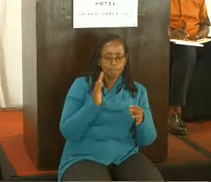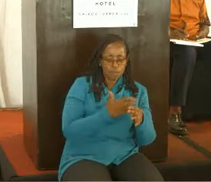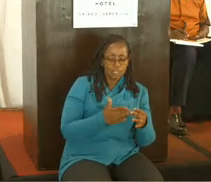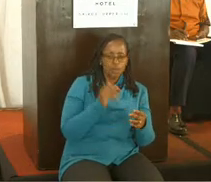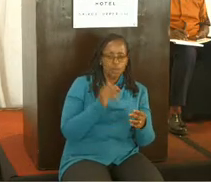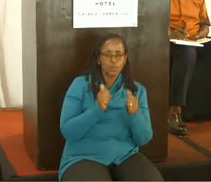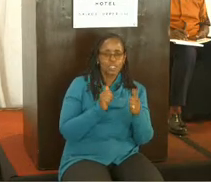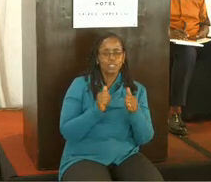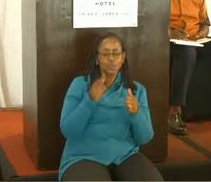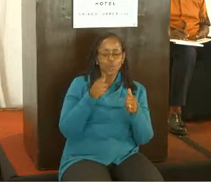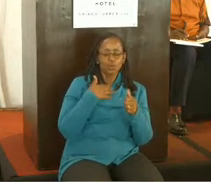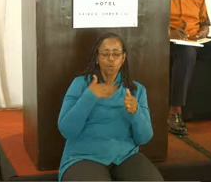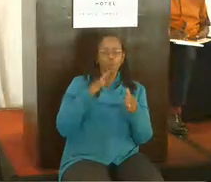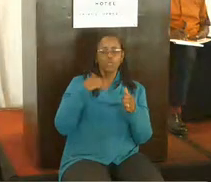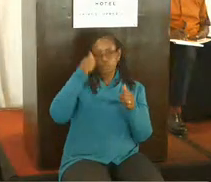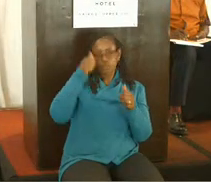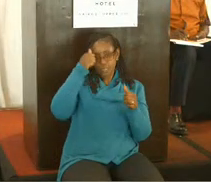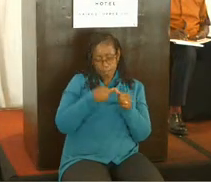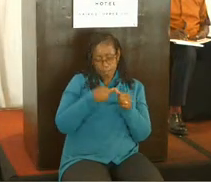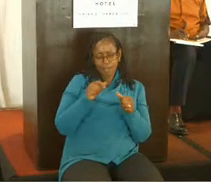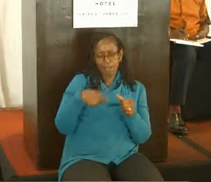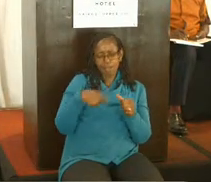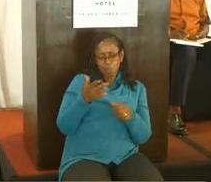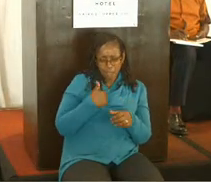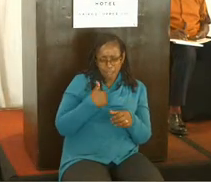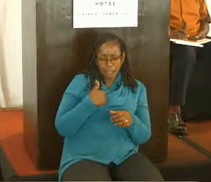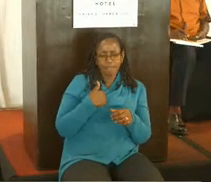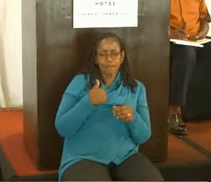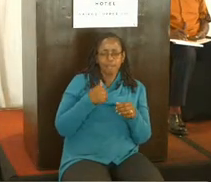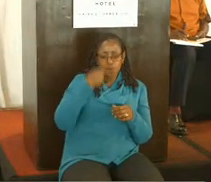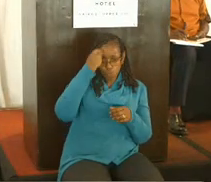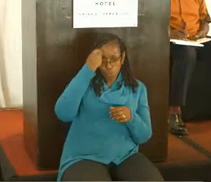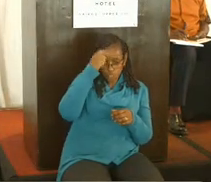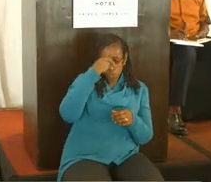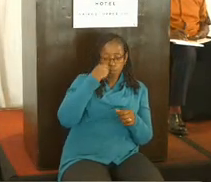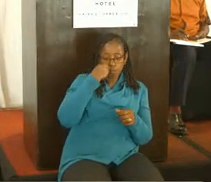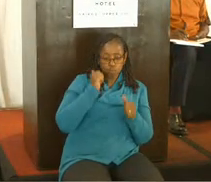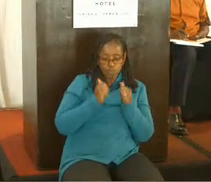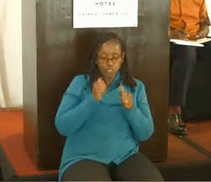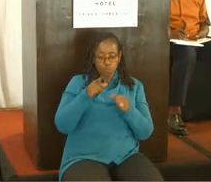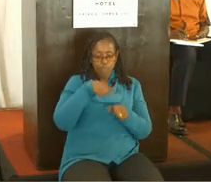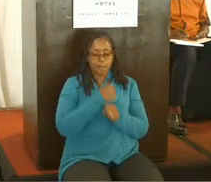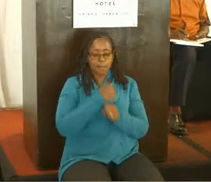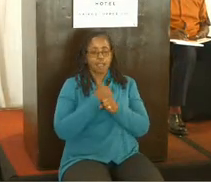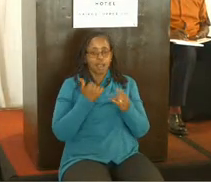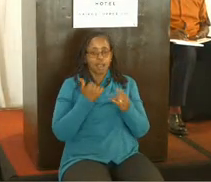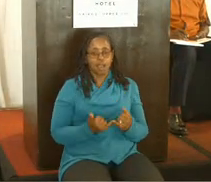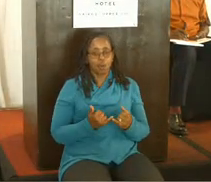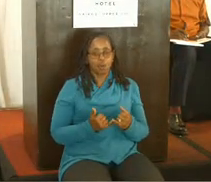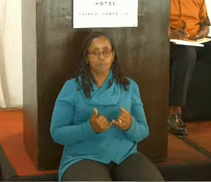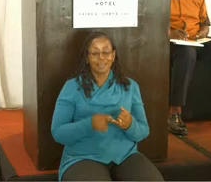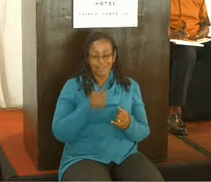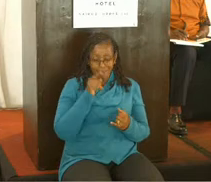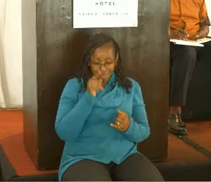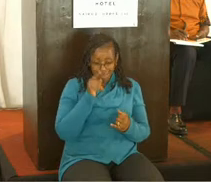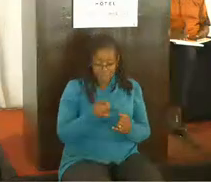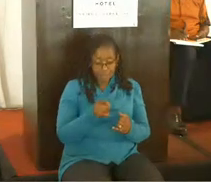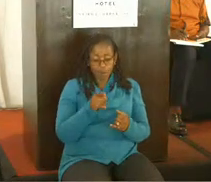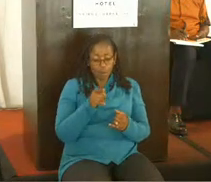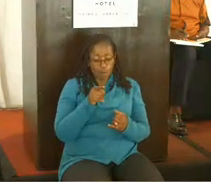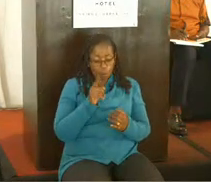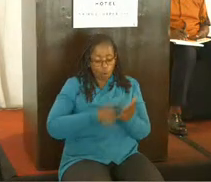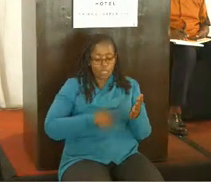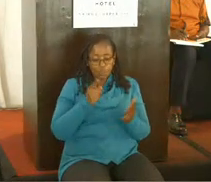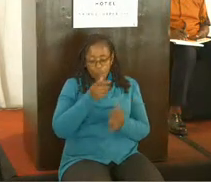falter to remember they shall have the Muse the wisdom we make now and that which we neglected